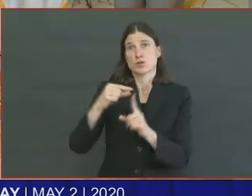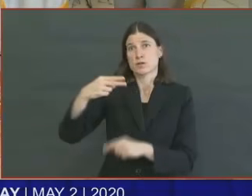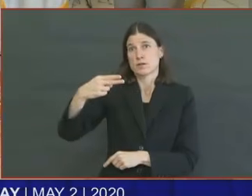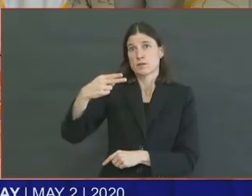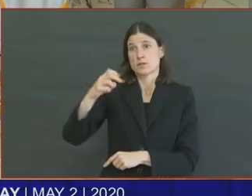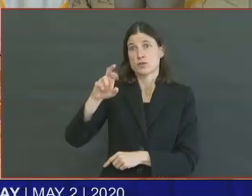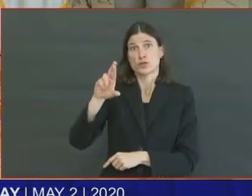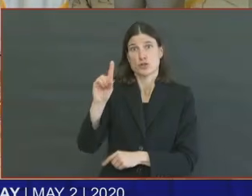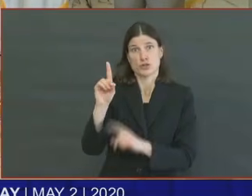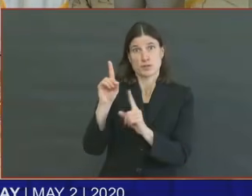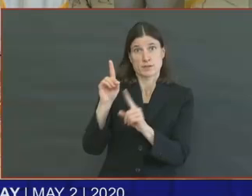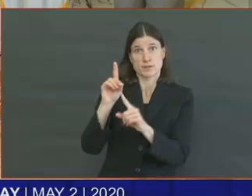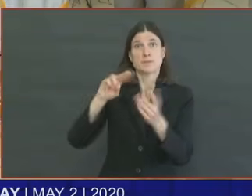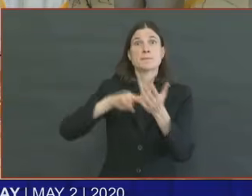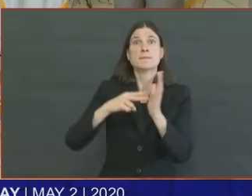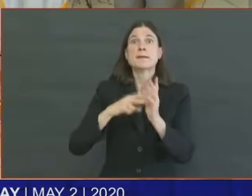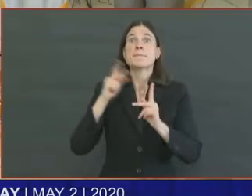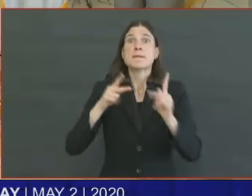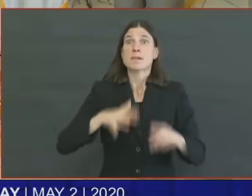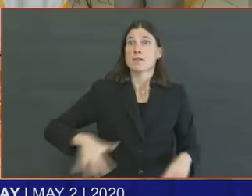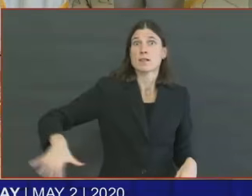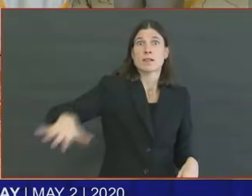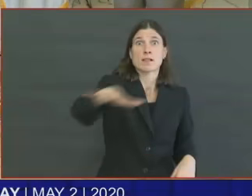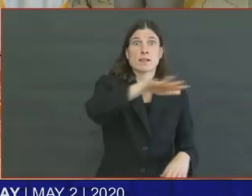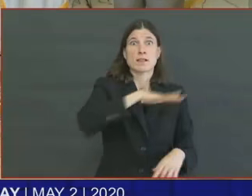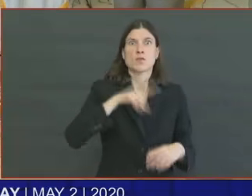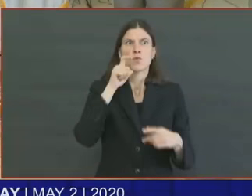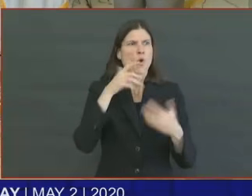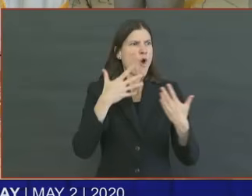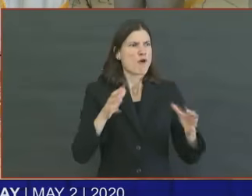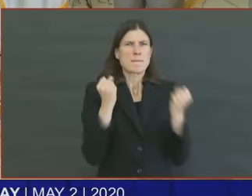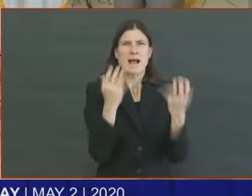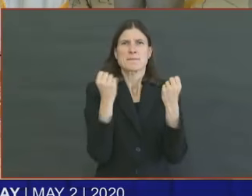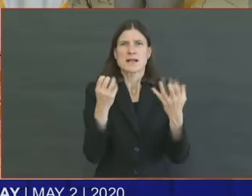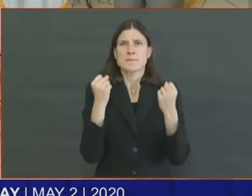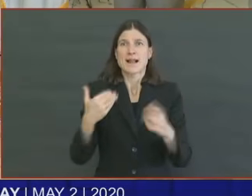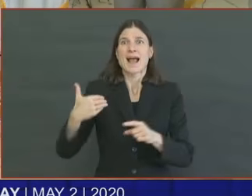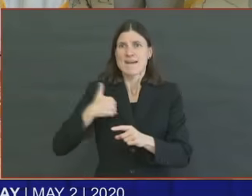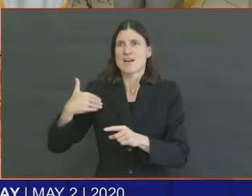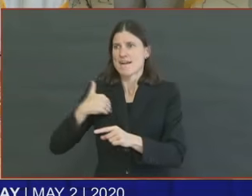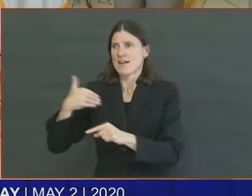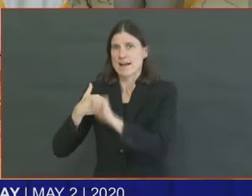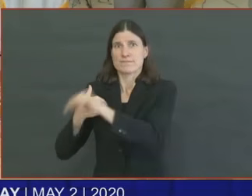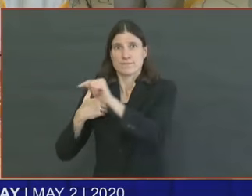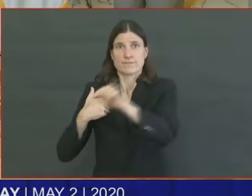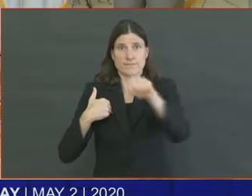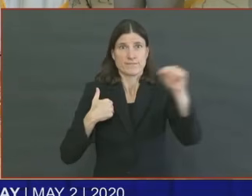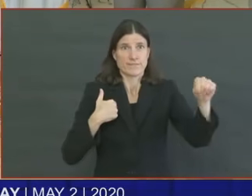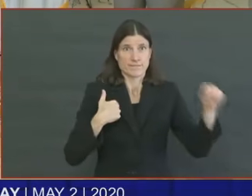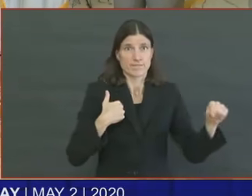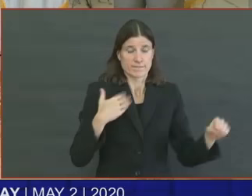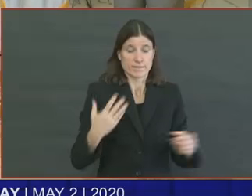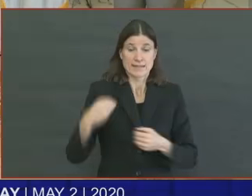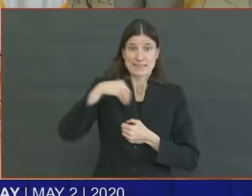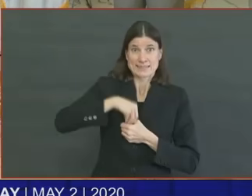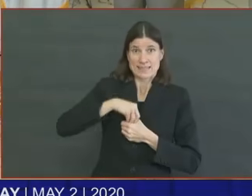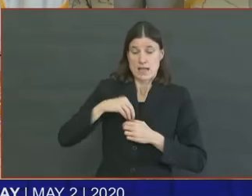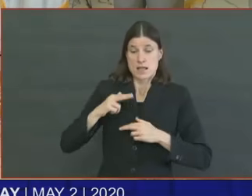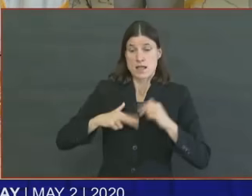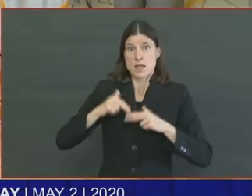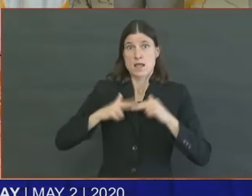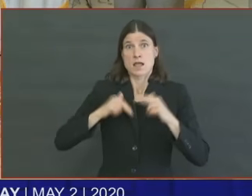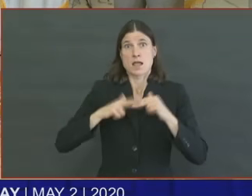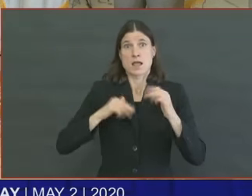population having antibodies or immunity against a particular disease that protects enough